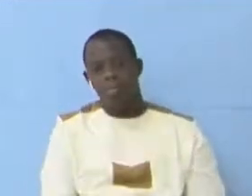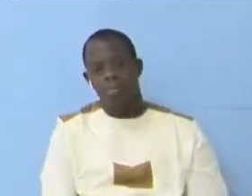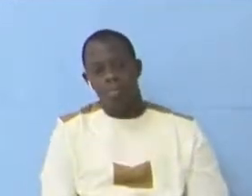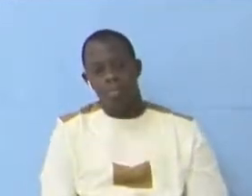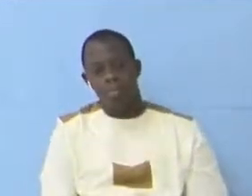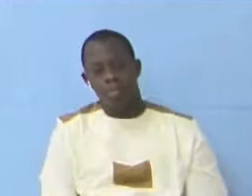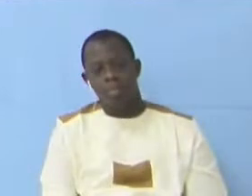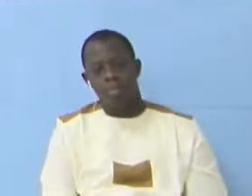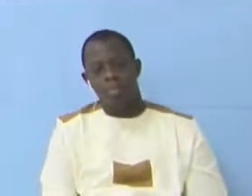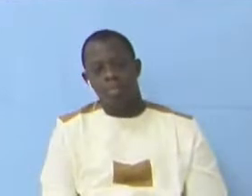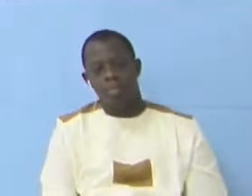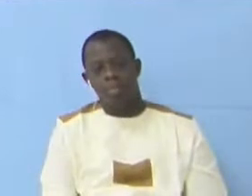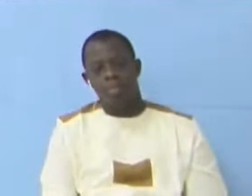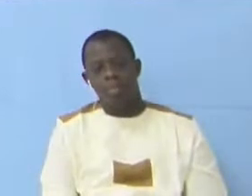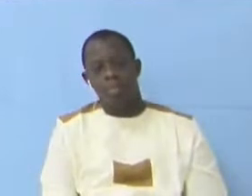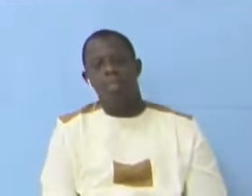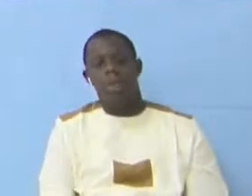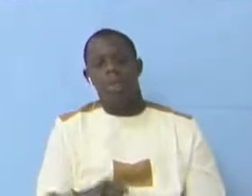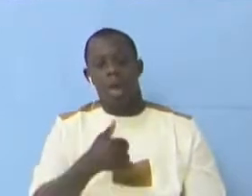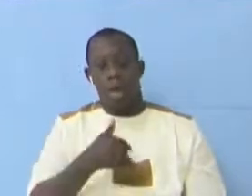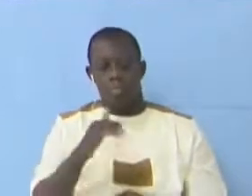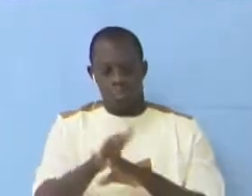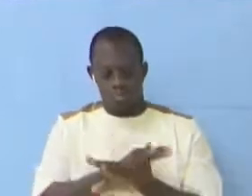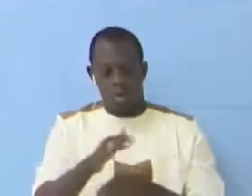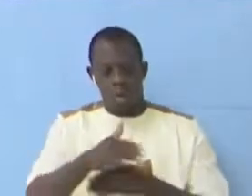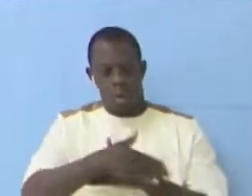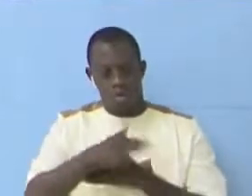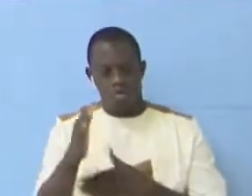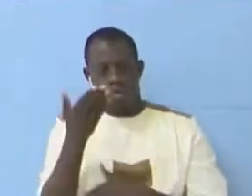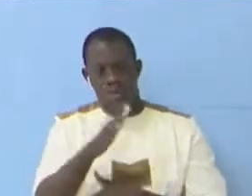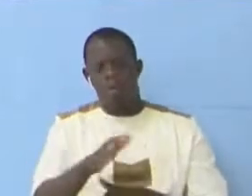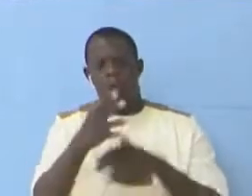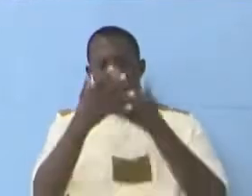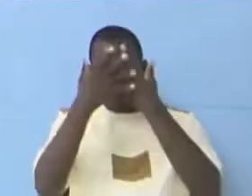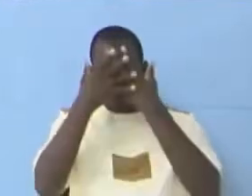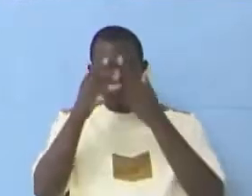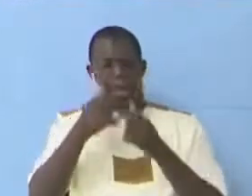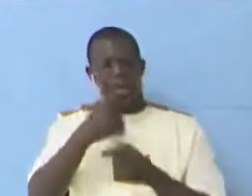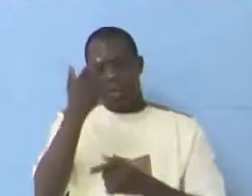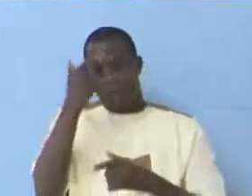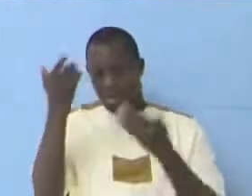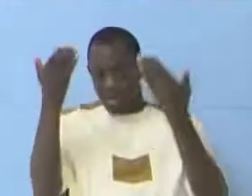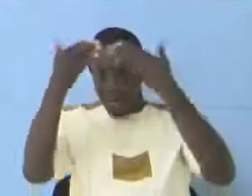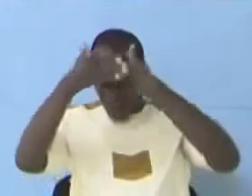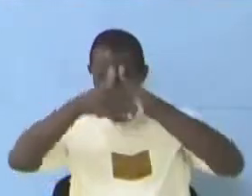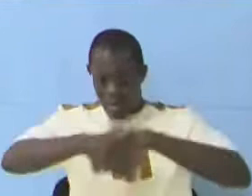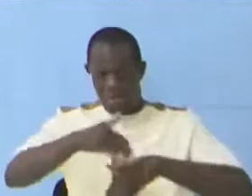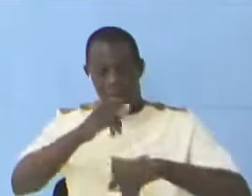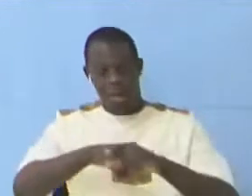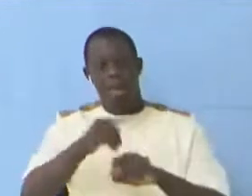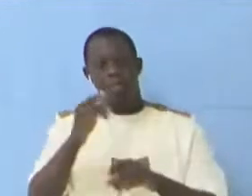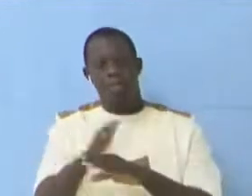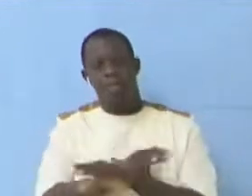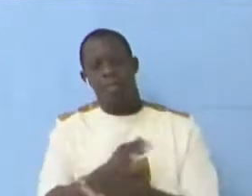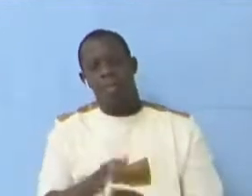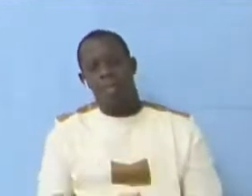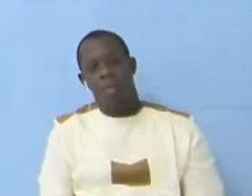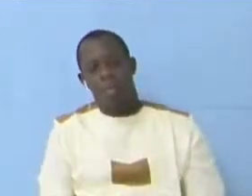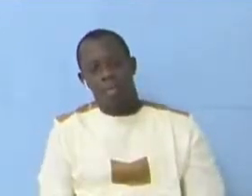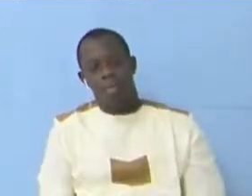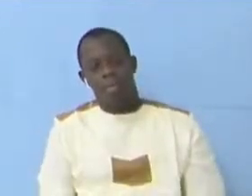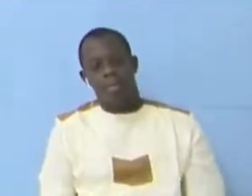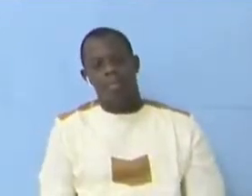was opened from the cells. I think it was late at night. dañ ma génne woon ci cell bi yaakaar naa boobu guddi na.